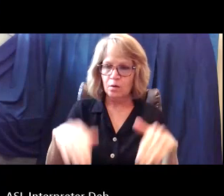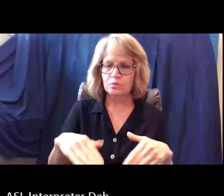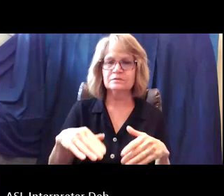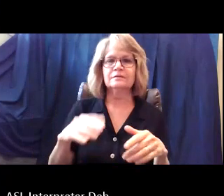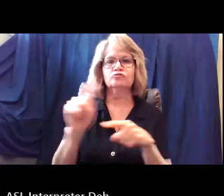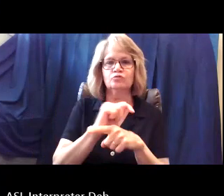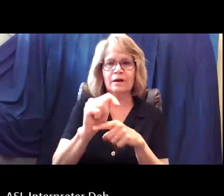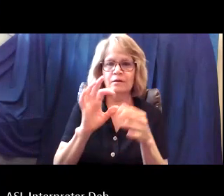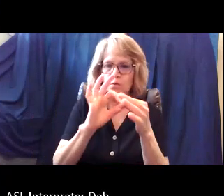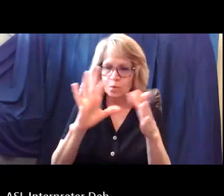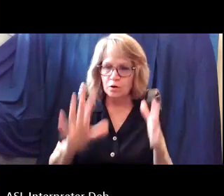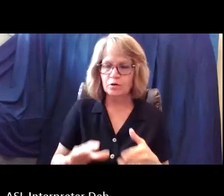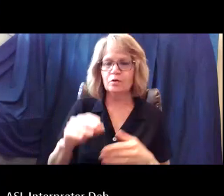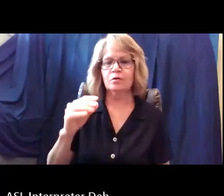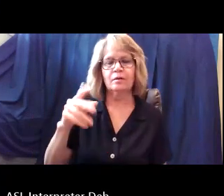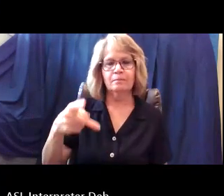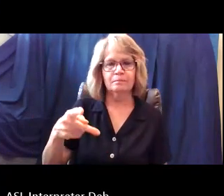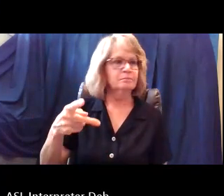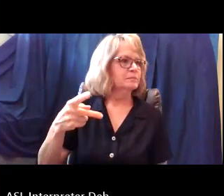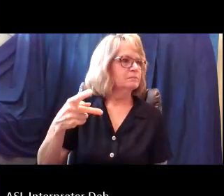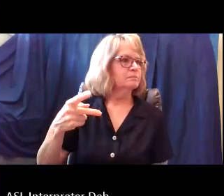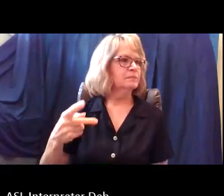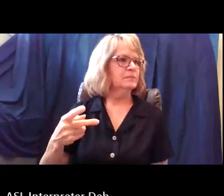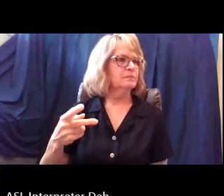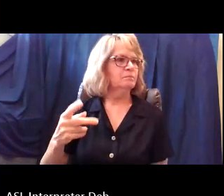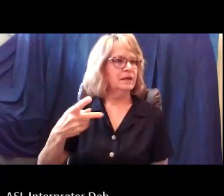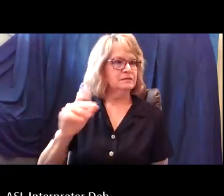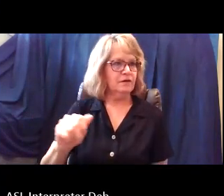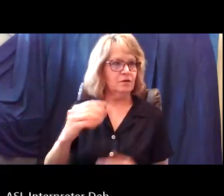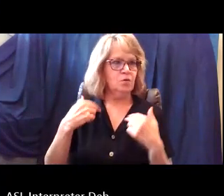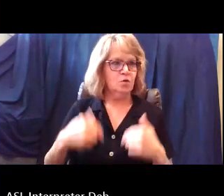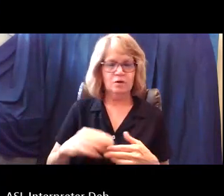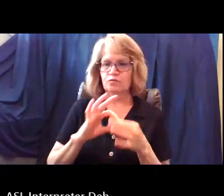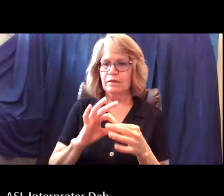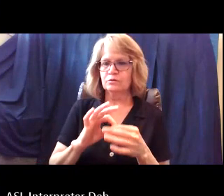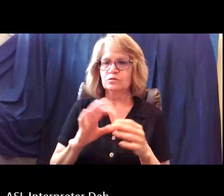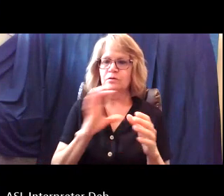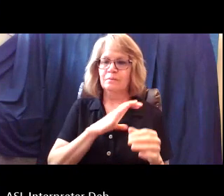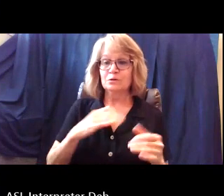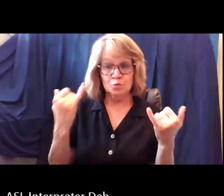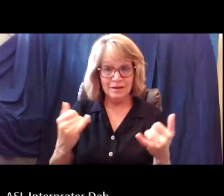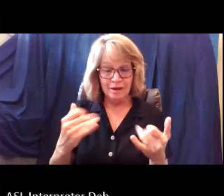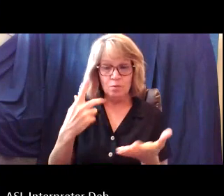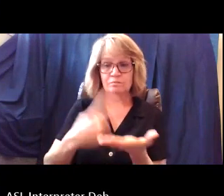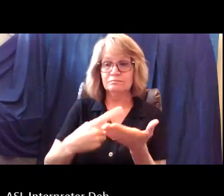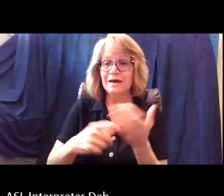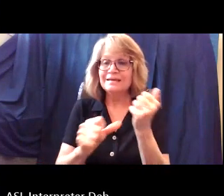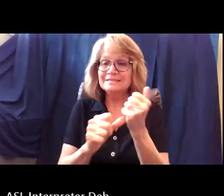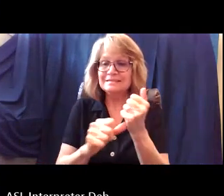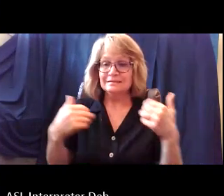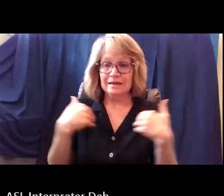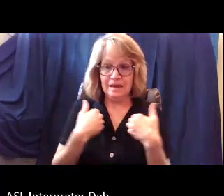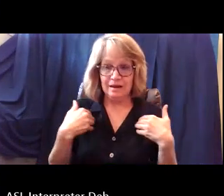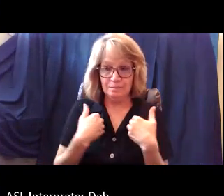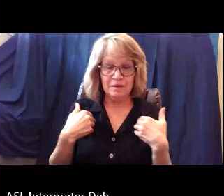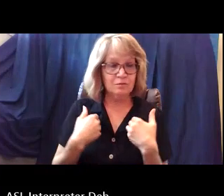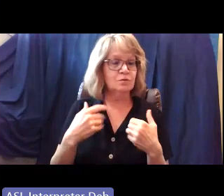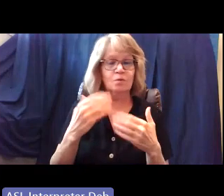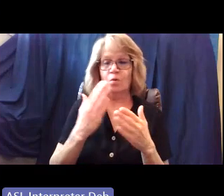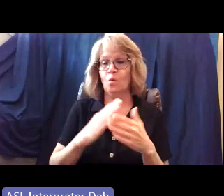Human Relations Commission. And today we are going to be discussing assistance animals on PHRC's Fair Housing Empower